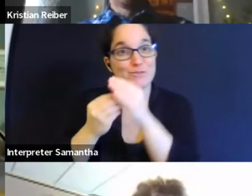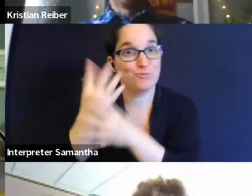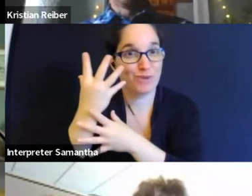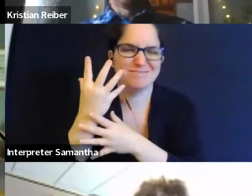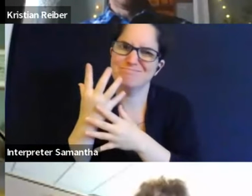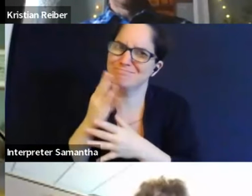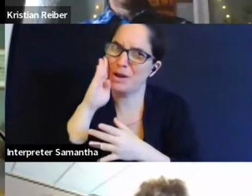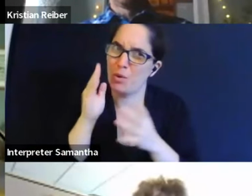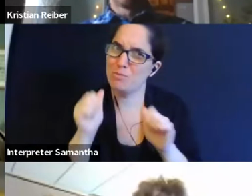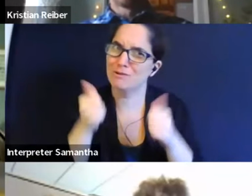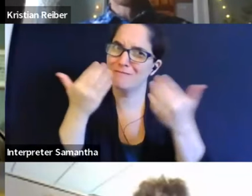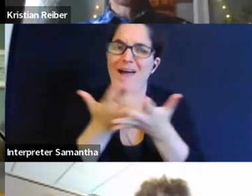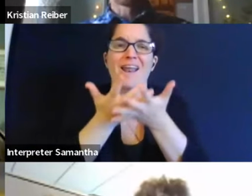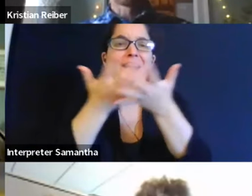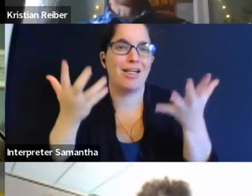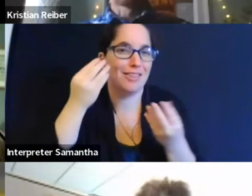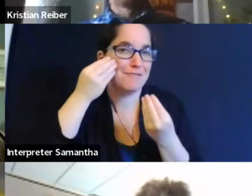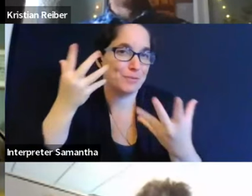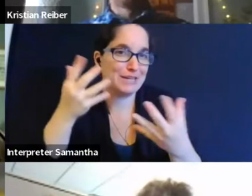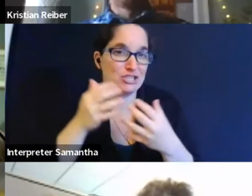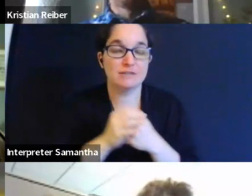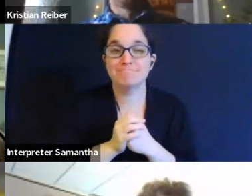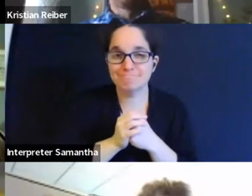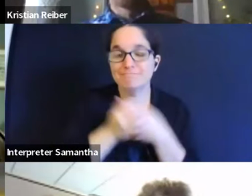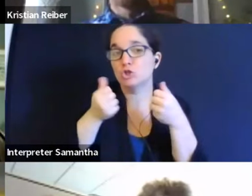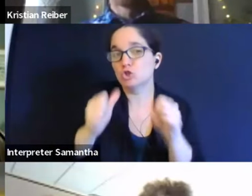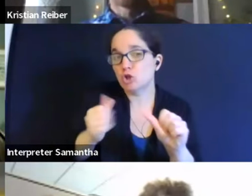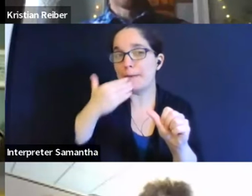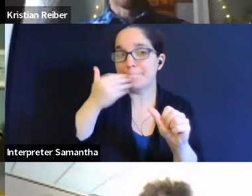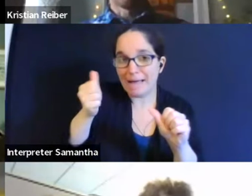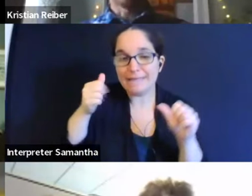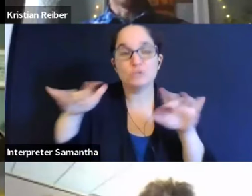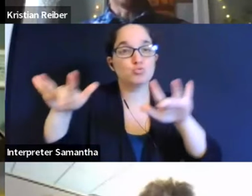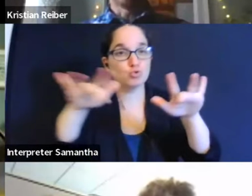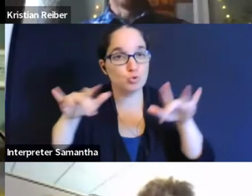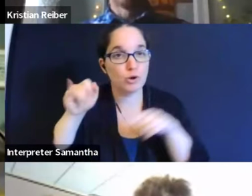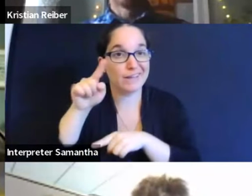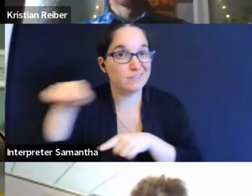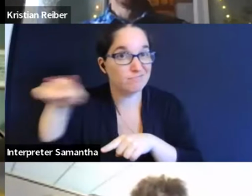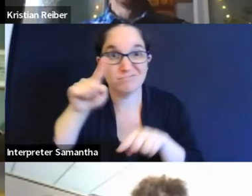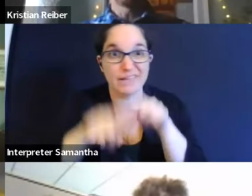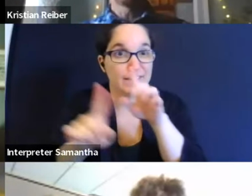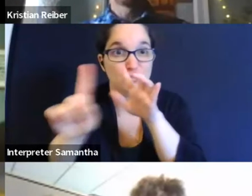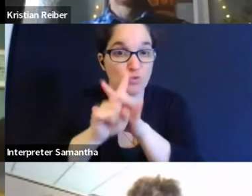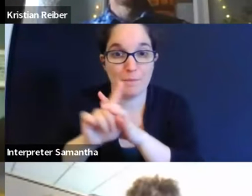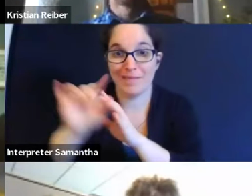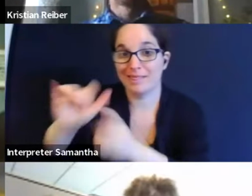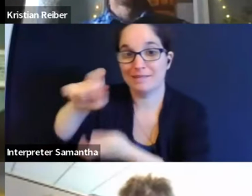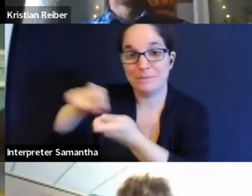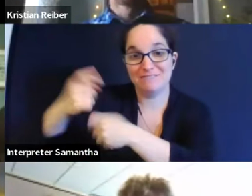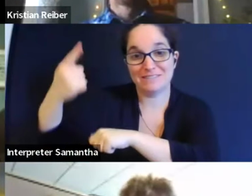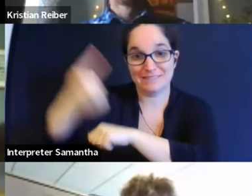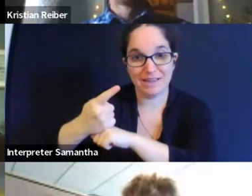out. So, and we'll try our best to record and make sure that you will all have access to the information that we are